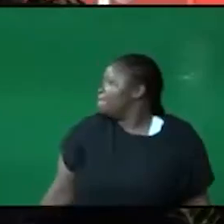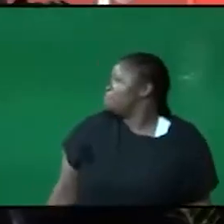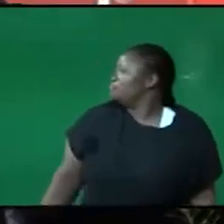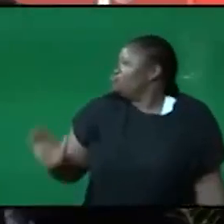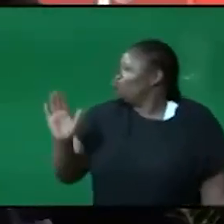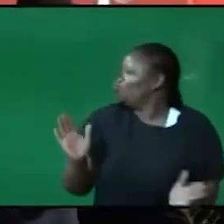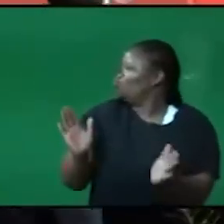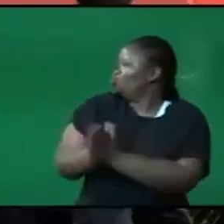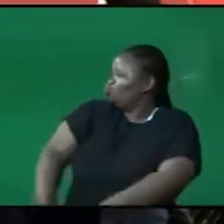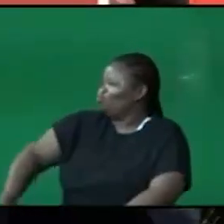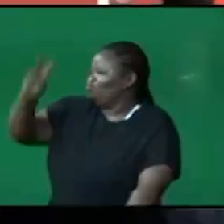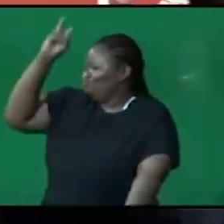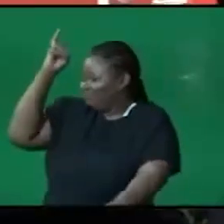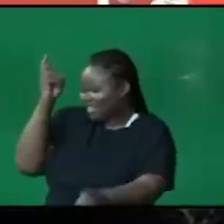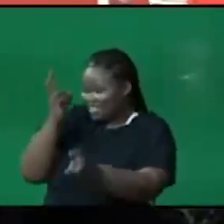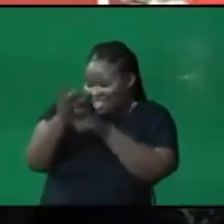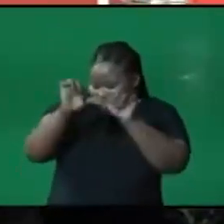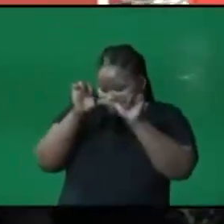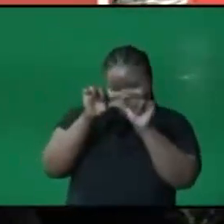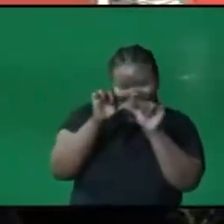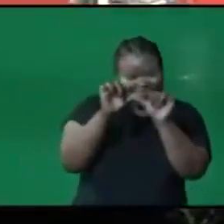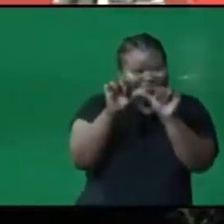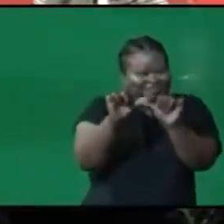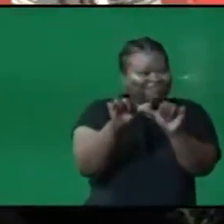Haunoma kuvi.